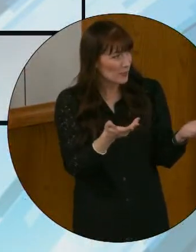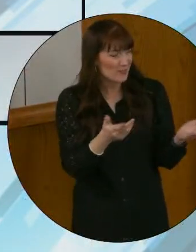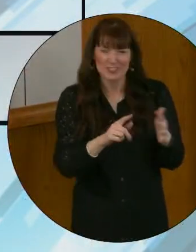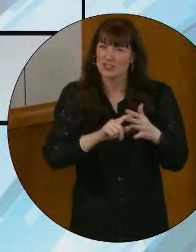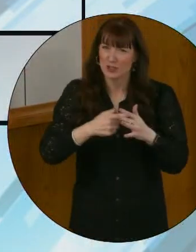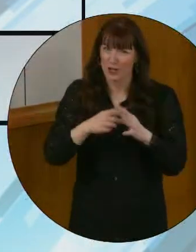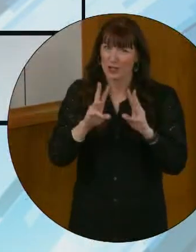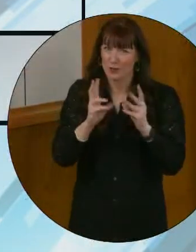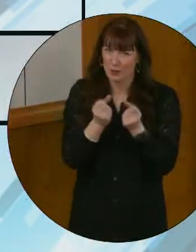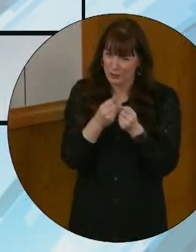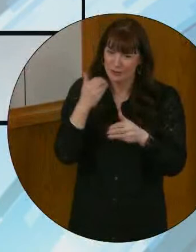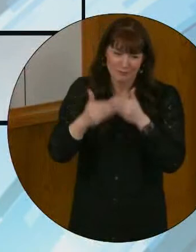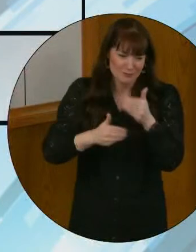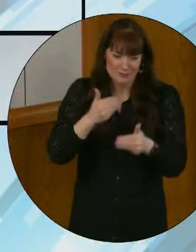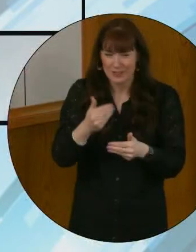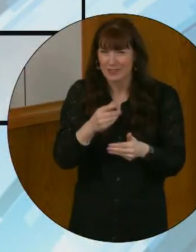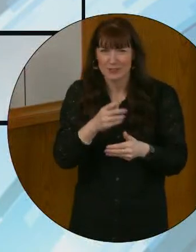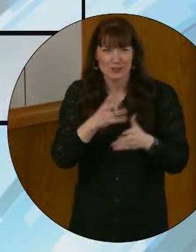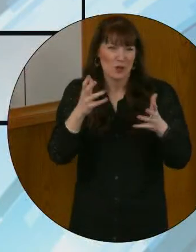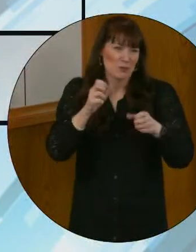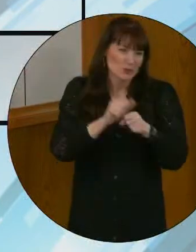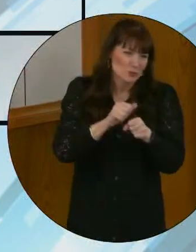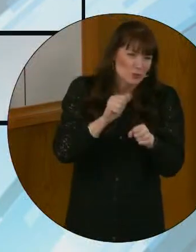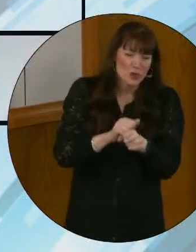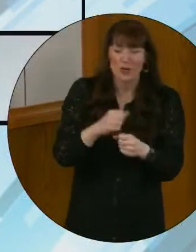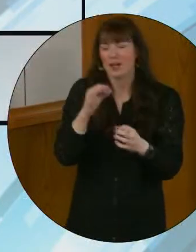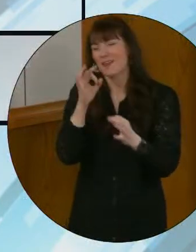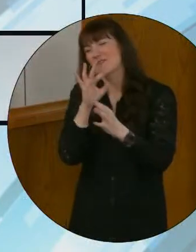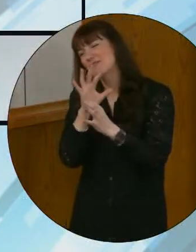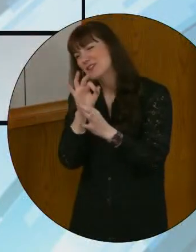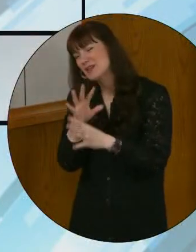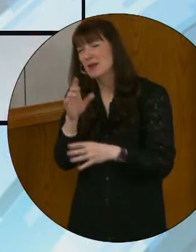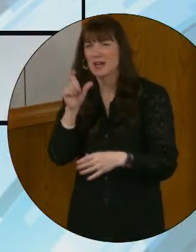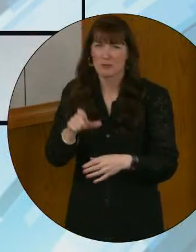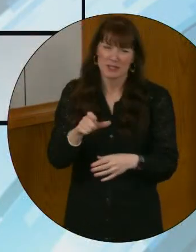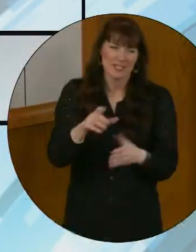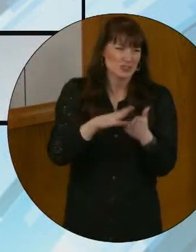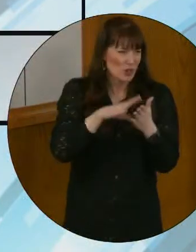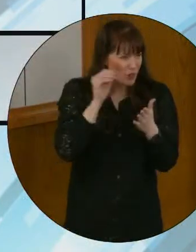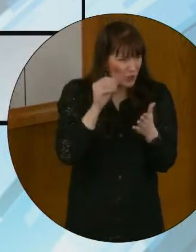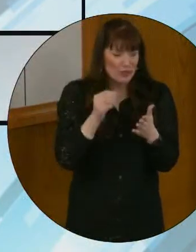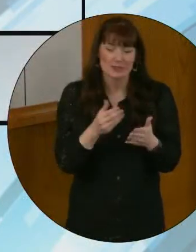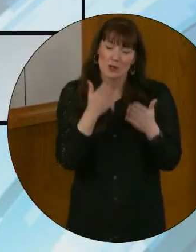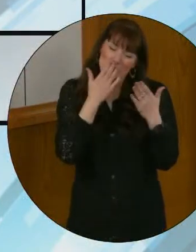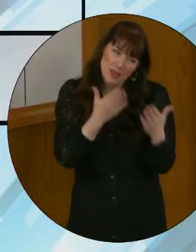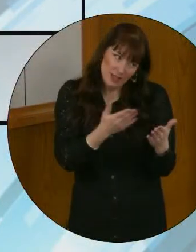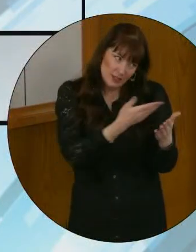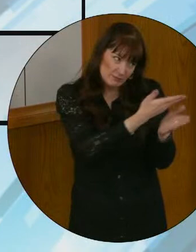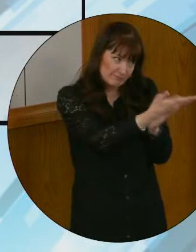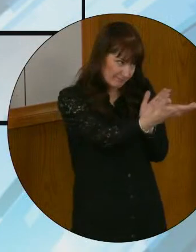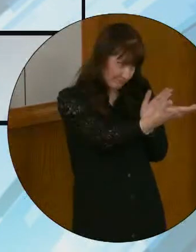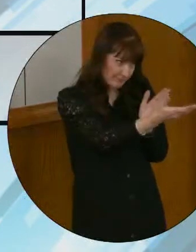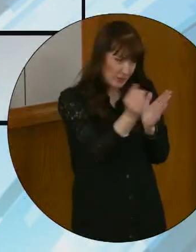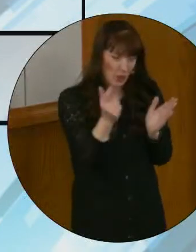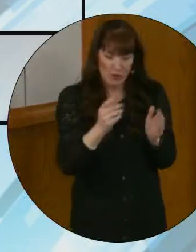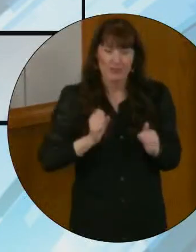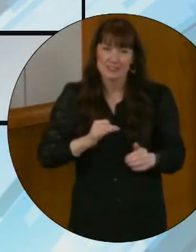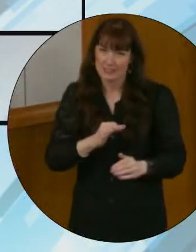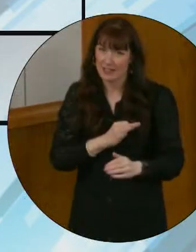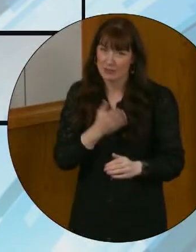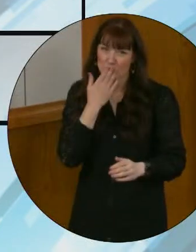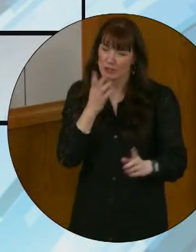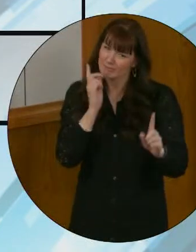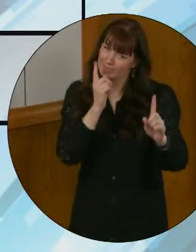rolling. There's so much work and there's so much feedback that I think we should take in. But thank you to the staff, because we're going a great